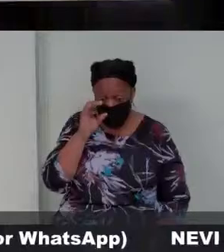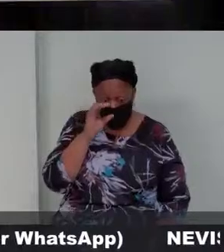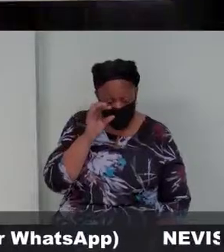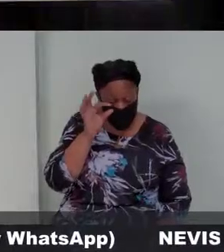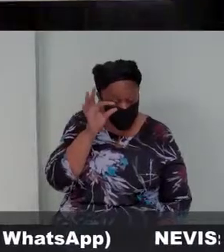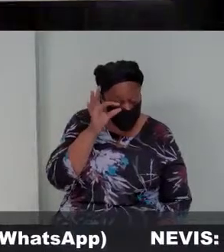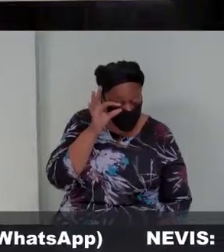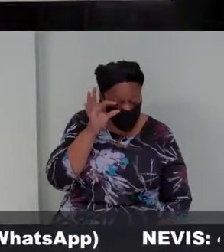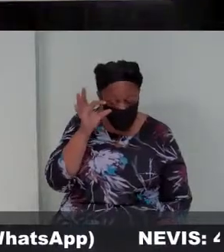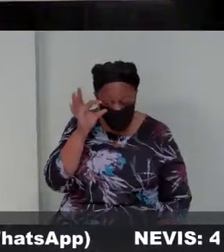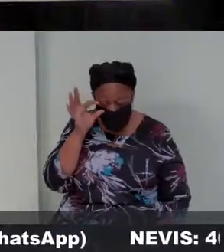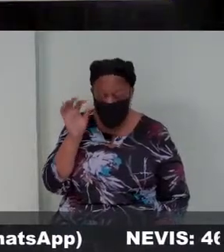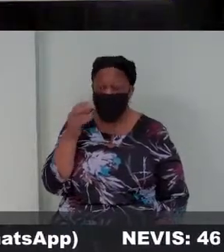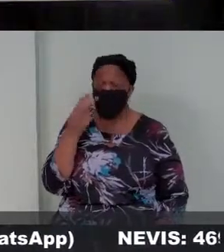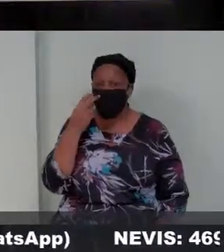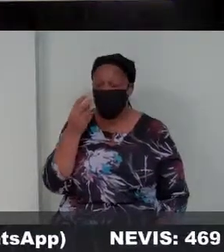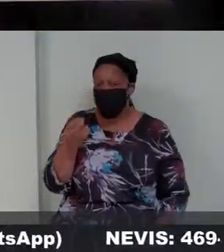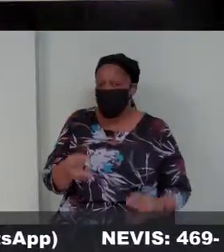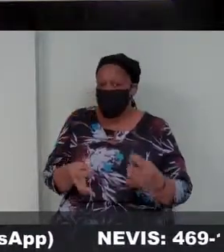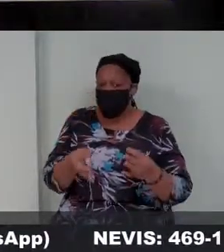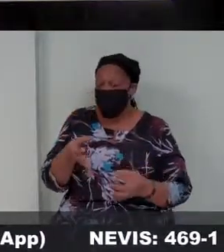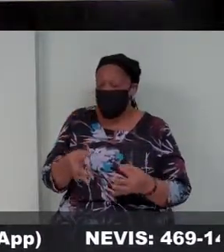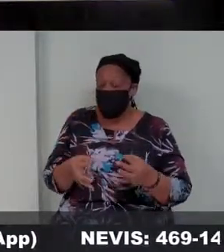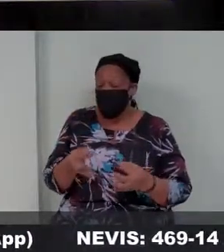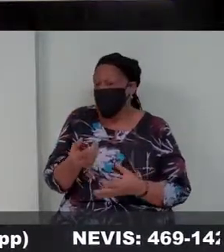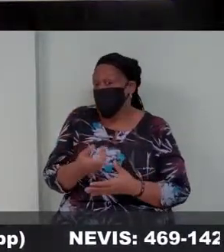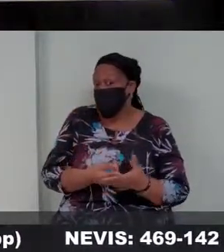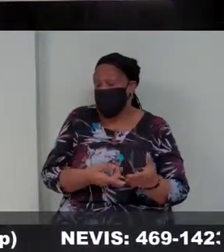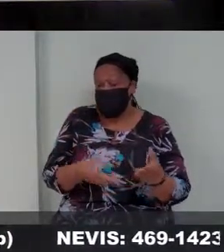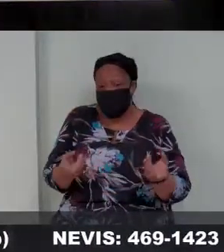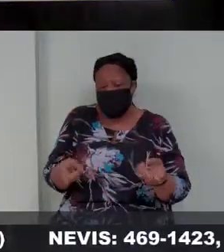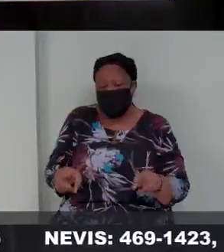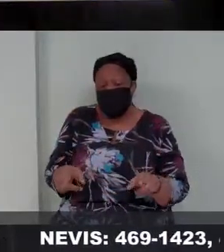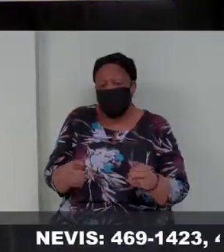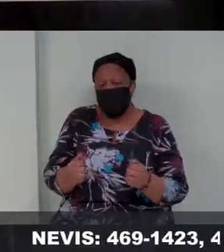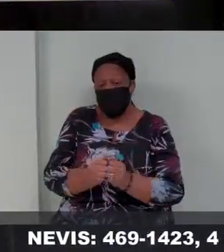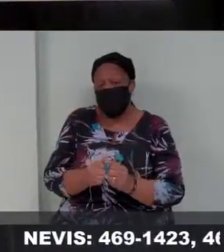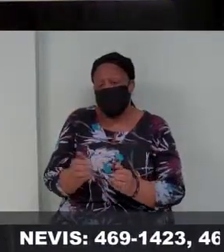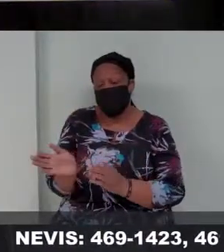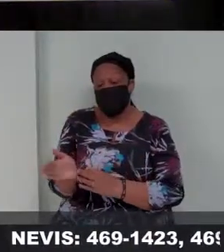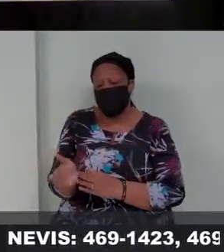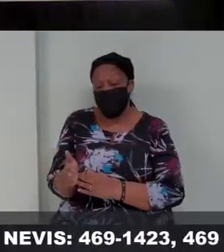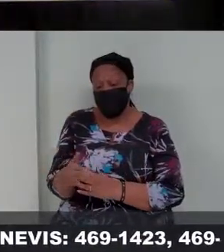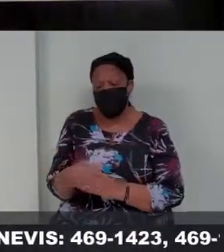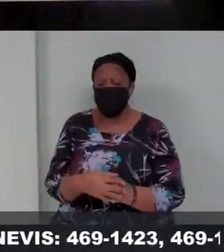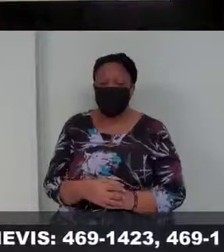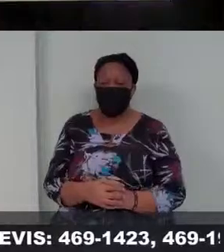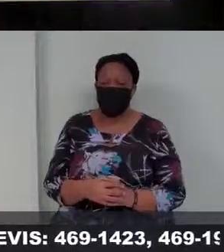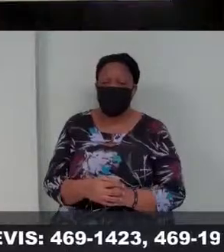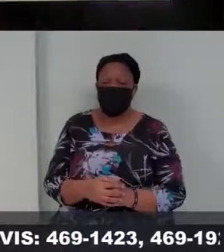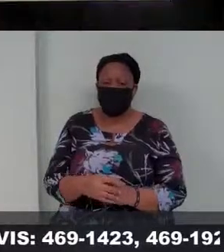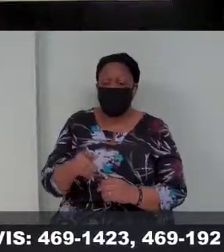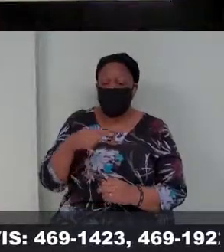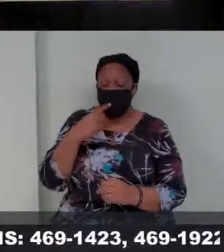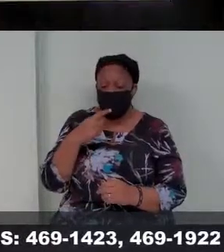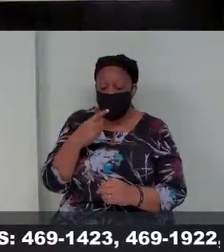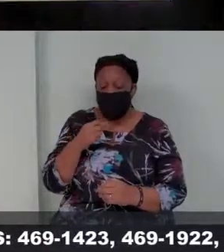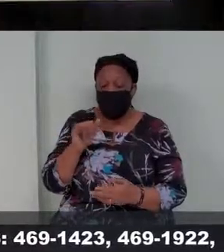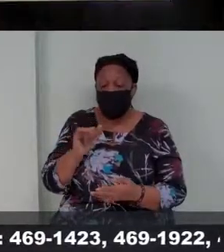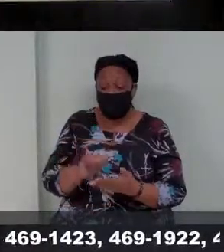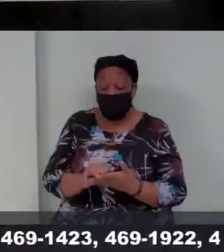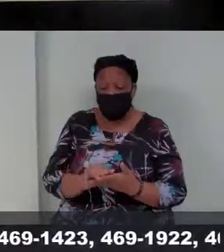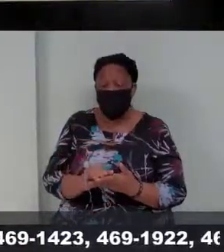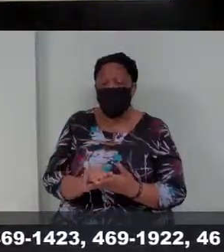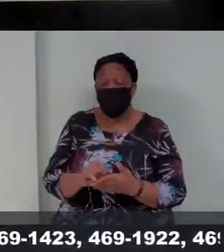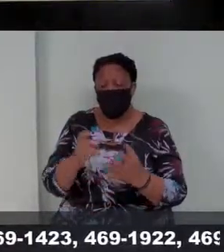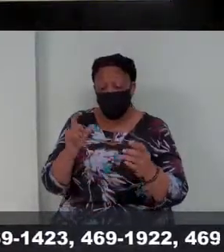order to determine, the source and the details, associated with the cases of fish